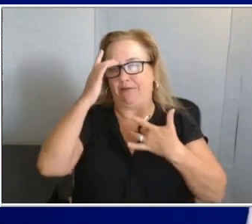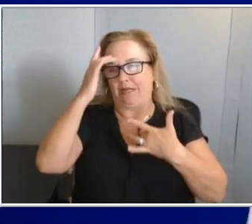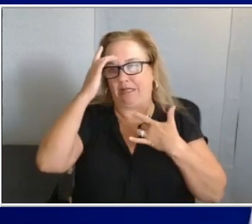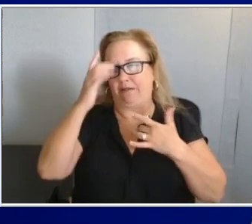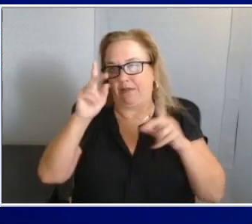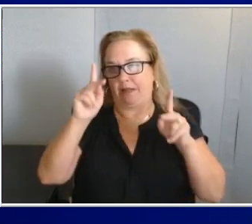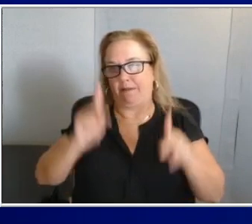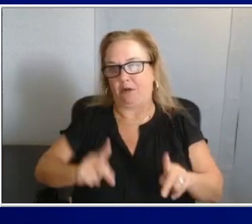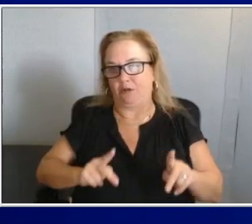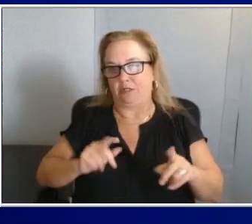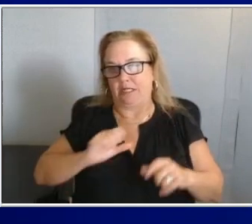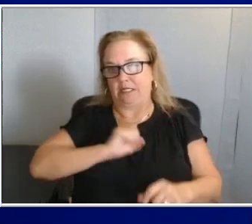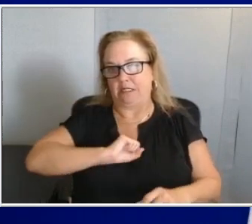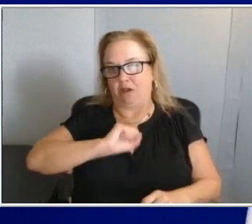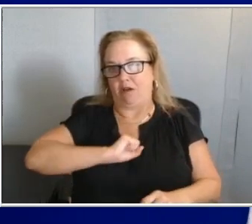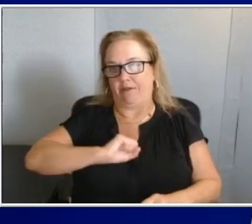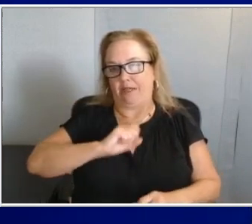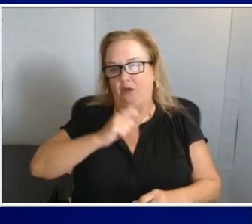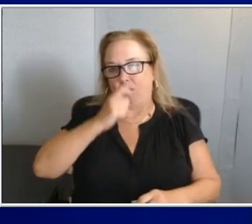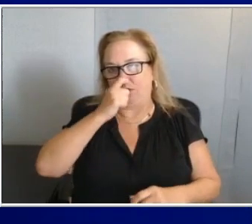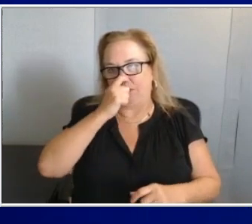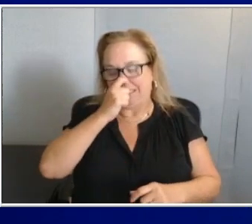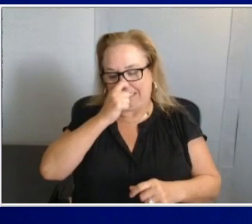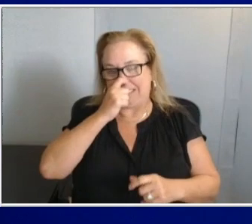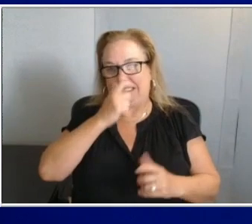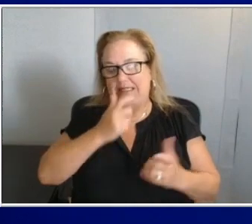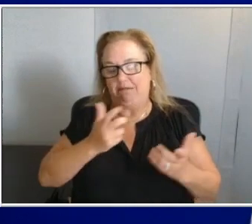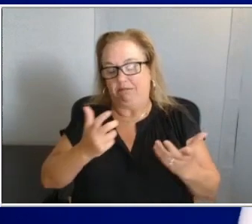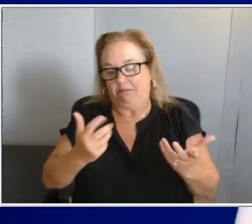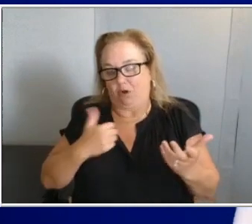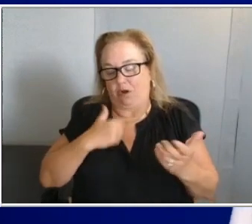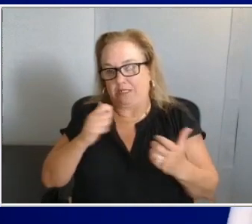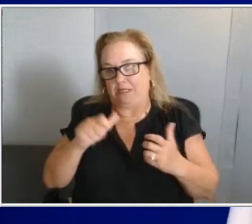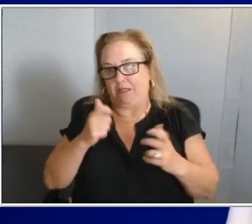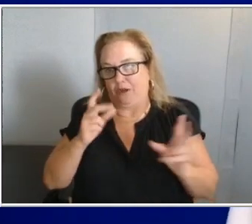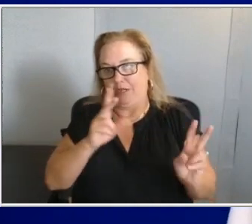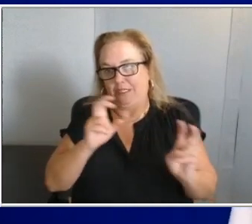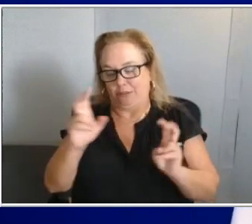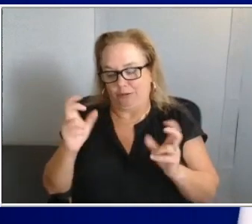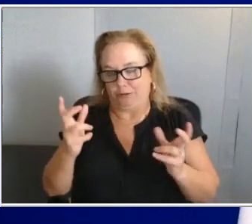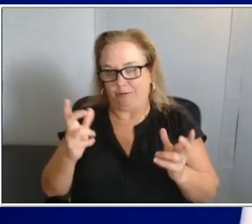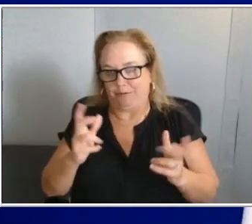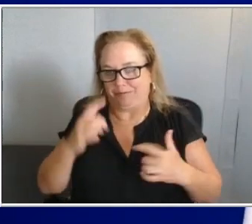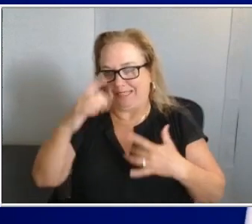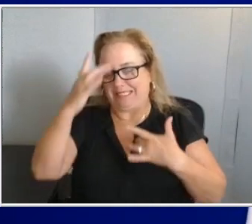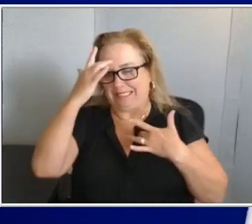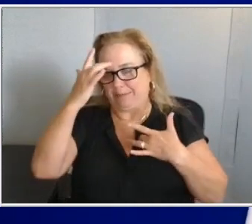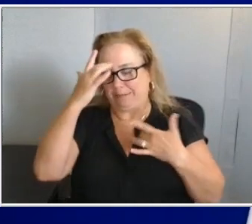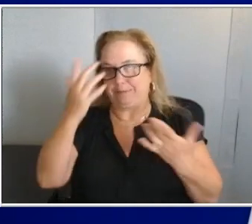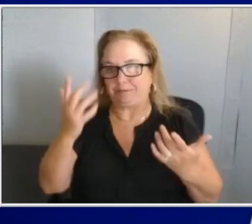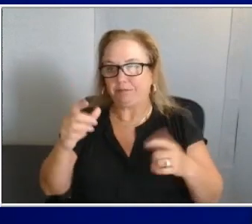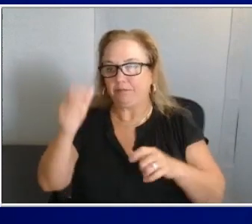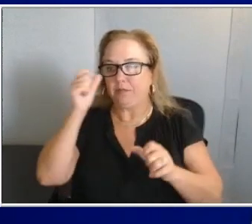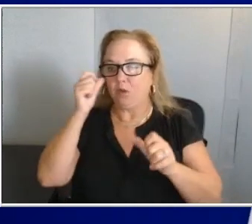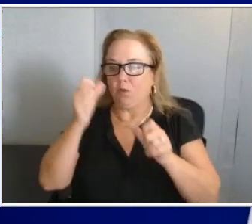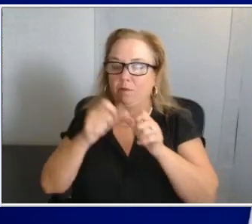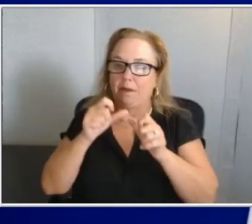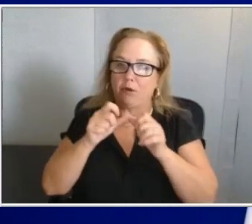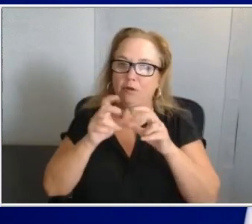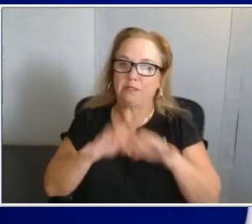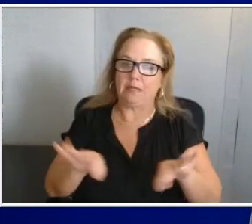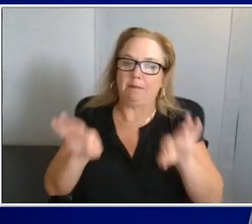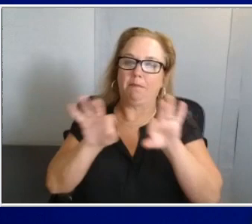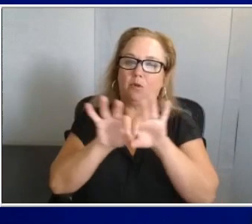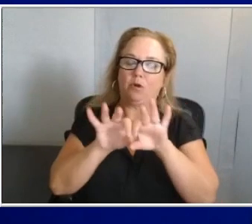is actively coughing or sneezing and has otherwise symptoms of illness. Also remember, it is vitally important in those